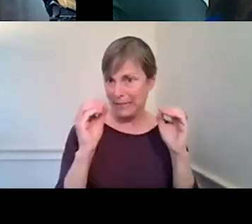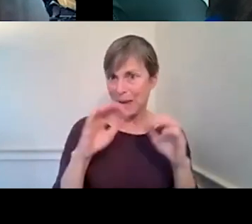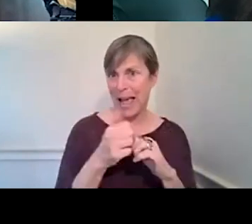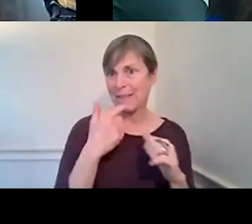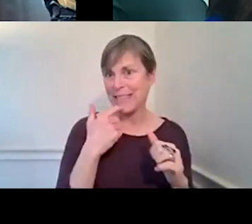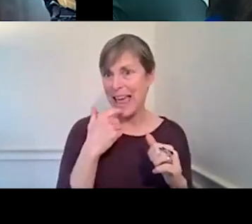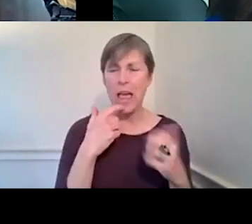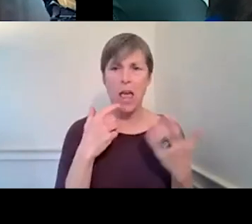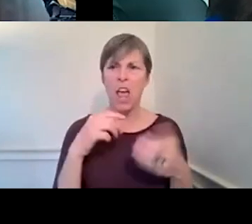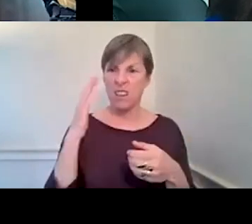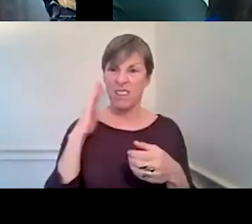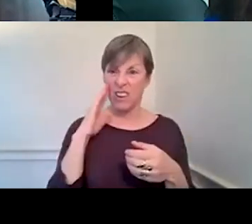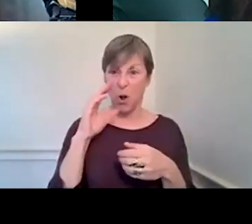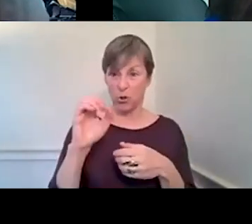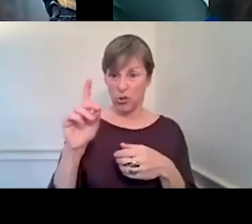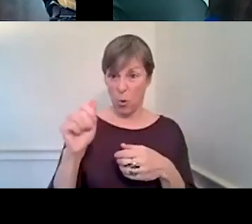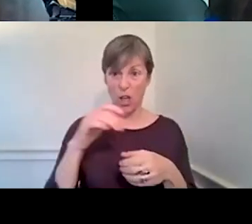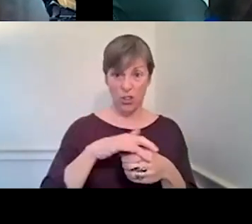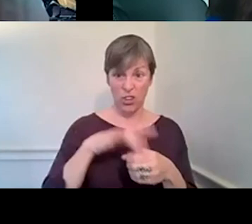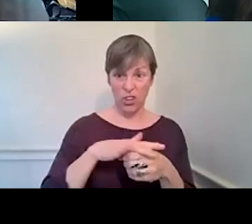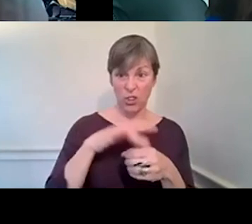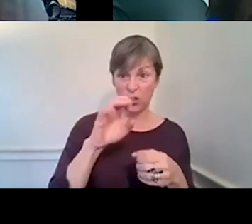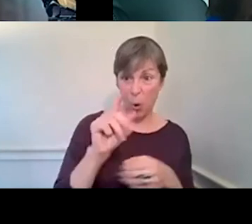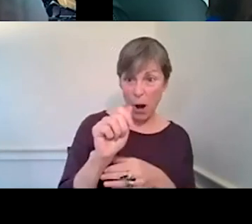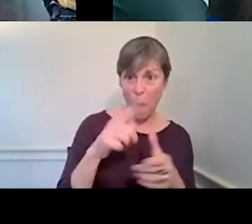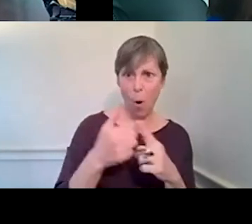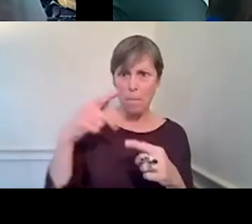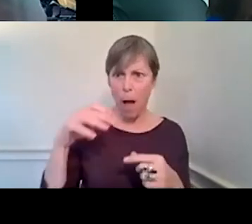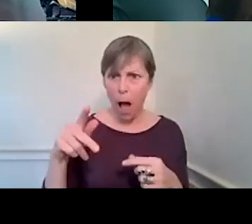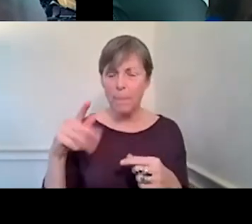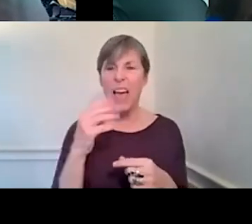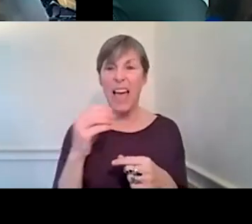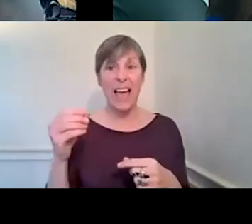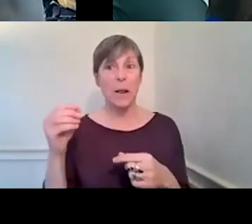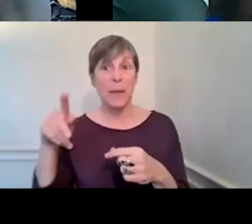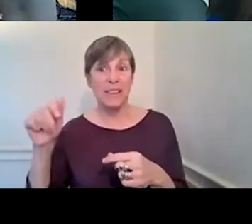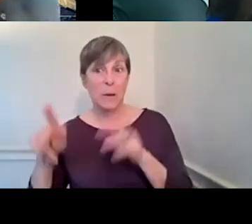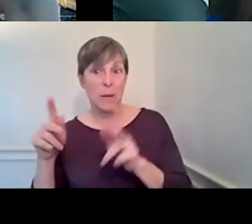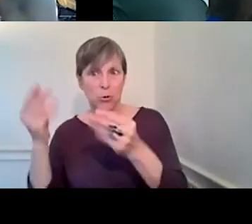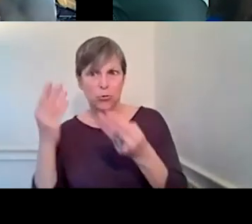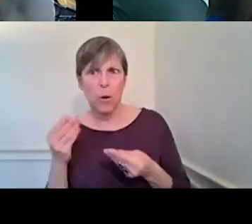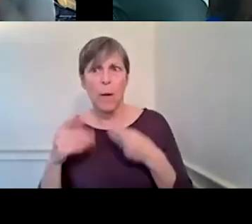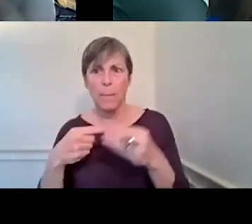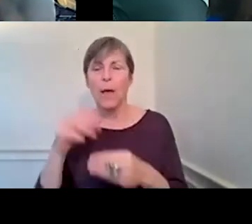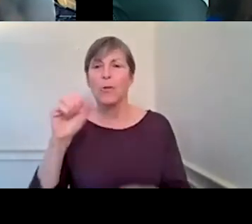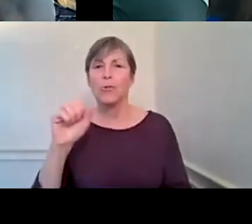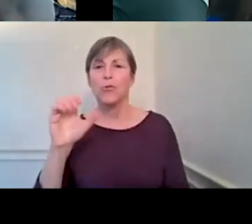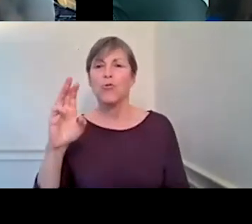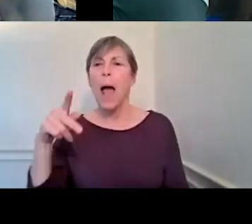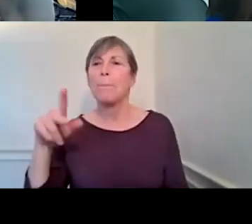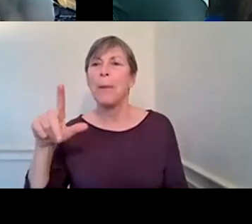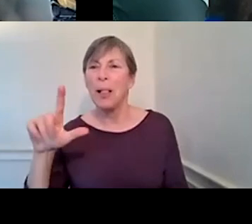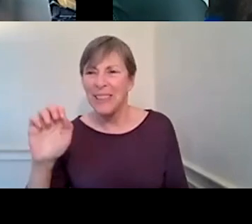a soda and what Scrabble was. But again, I figured out very quickly that just